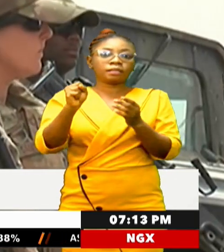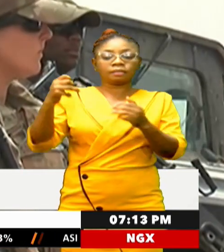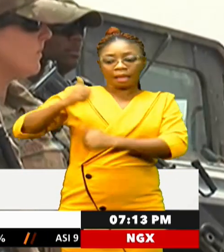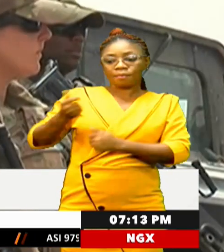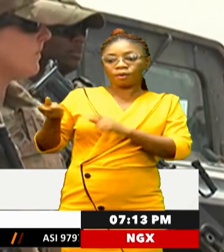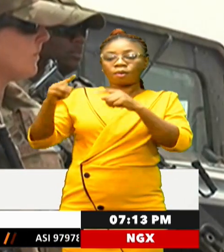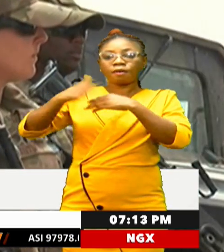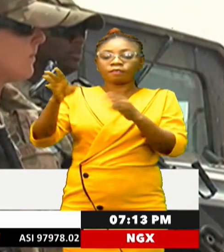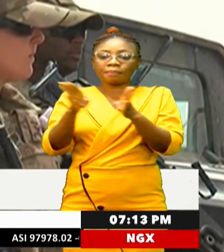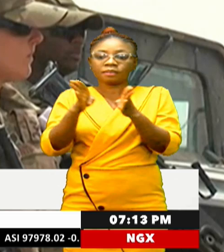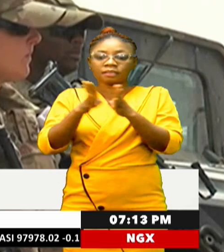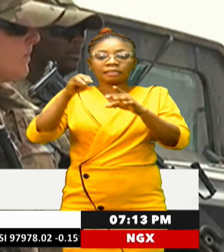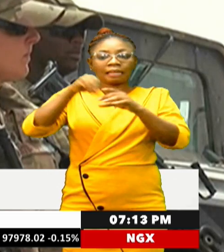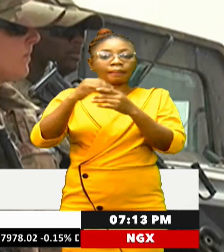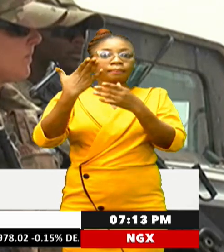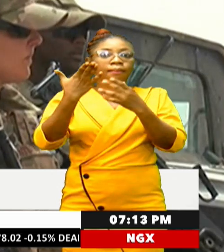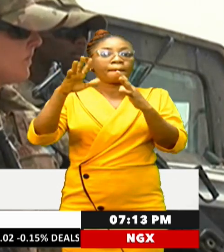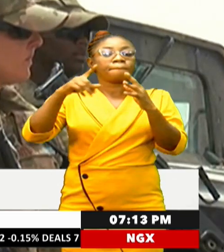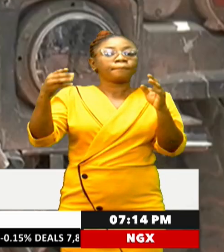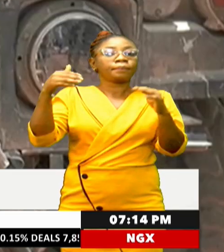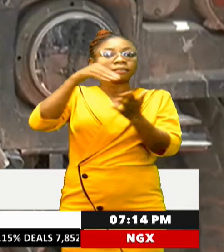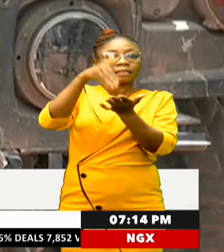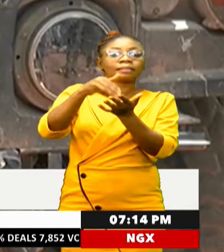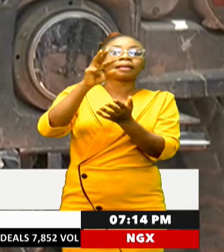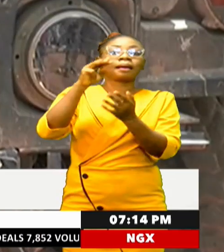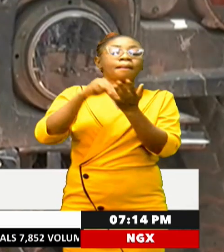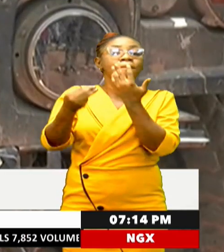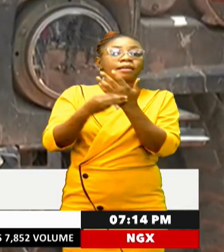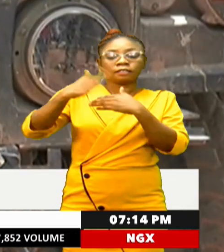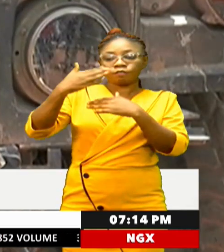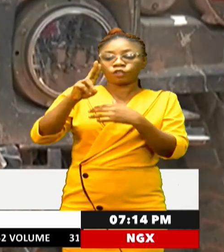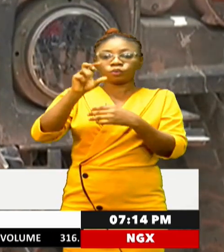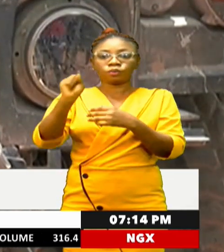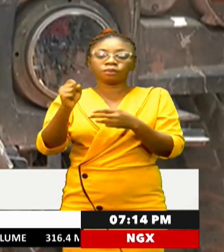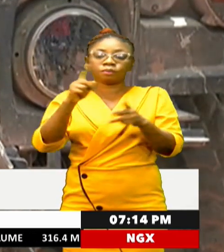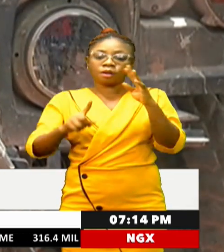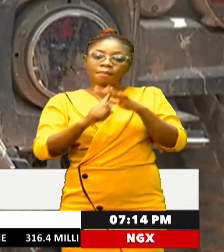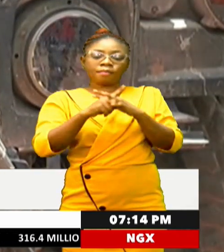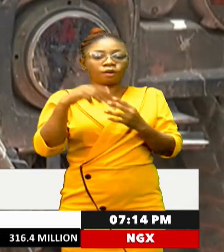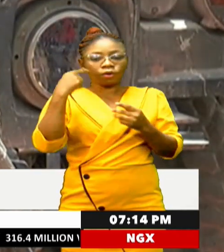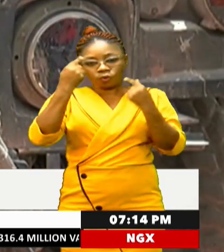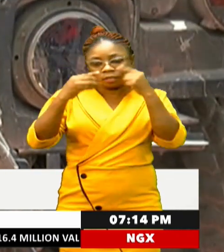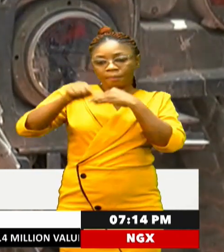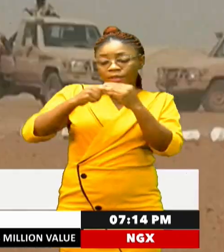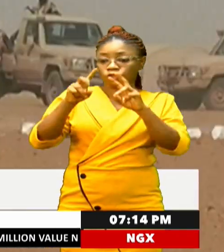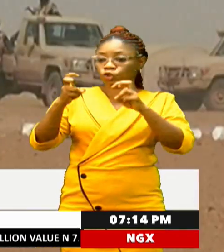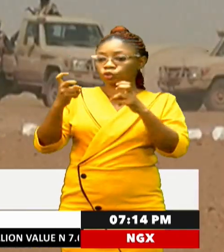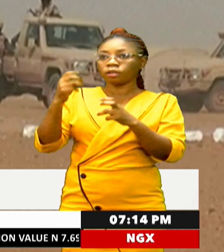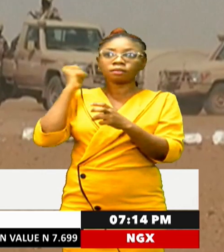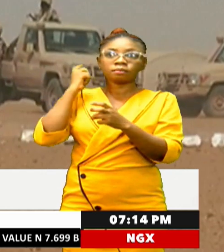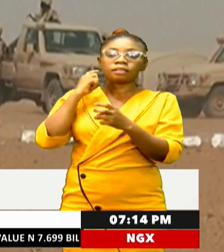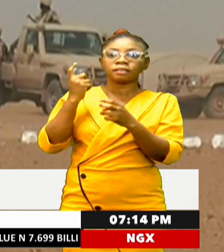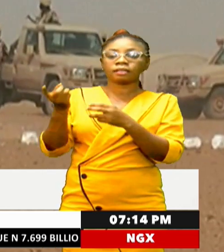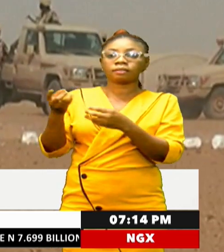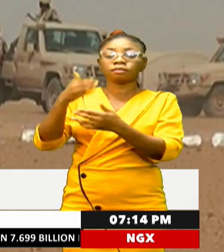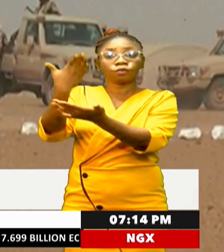in the mid-March when senior U.S. officials raised concerns about issues such as the expected arrival of Russian forces